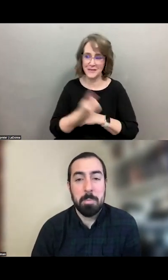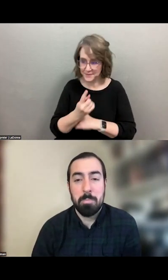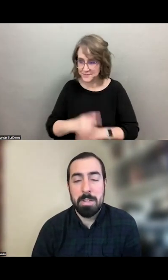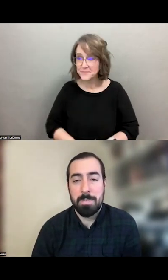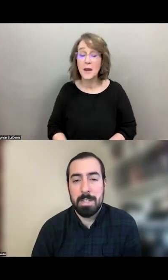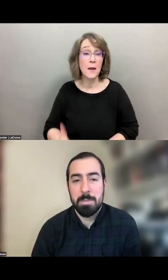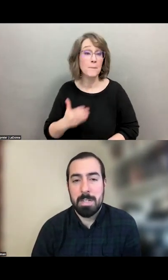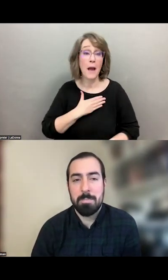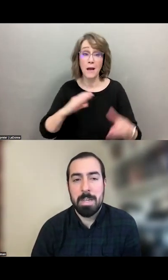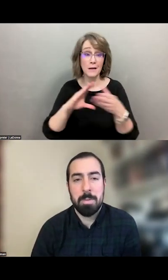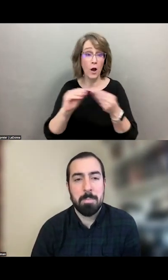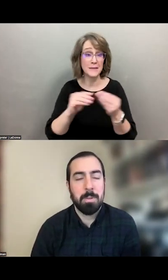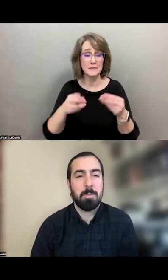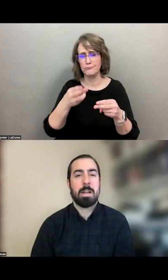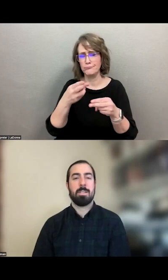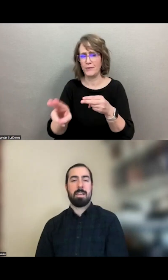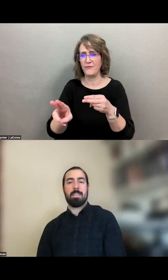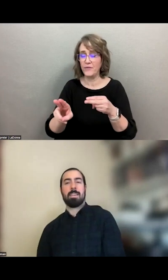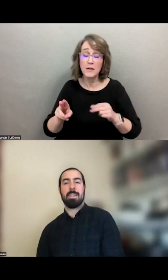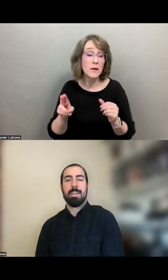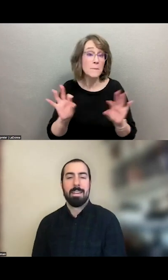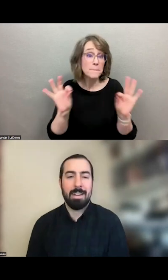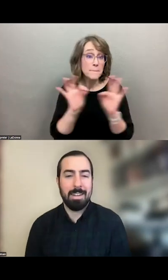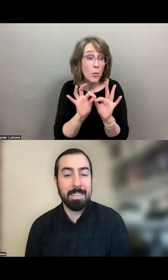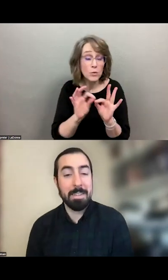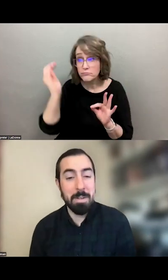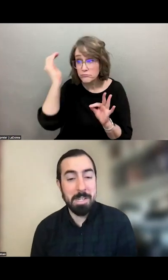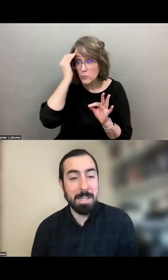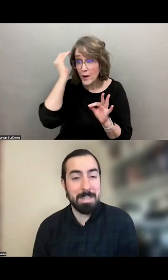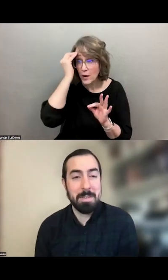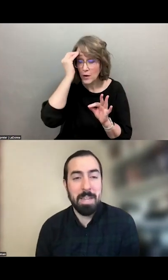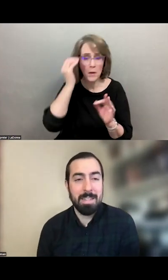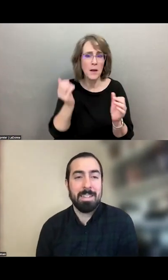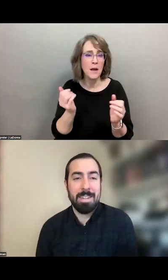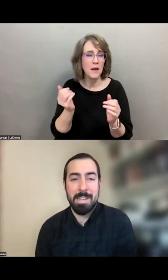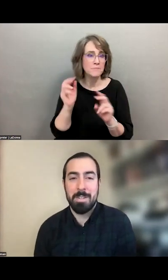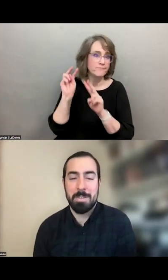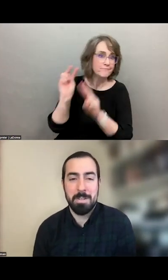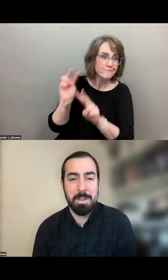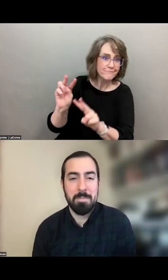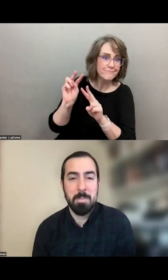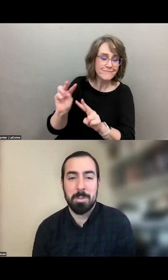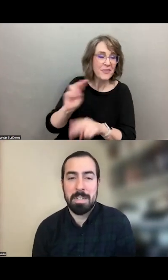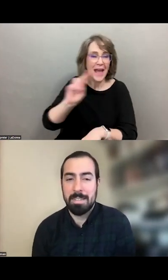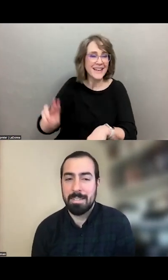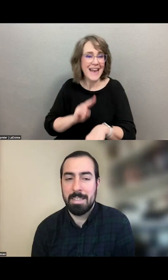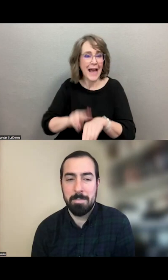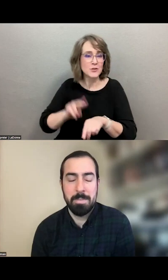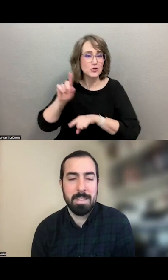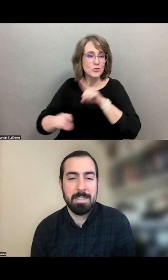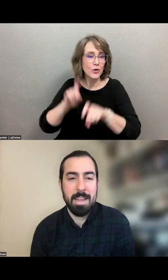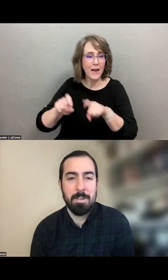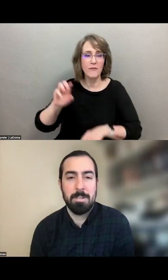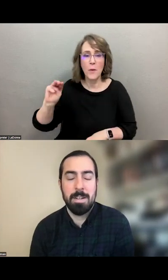comments will be brief. I just wanted to make people aware that the, I think, much anticipated National Survey of Mobile Crisis